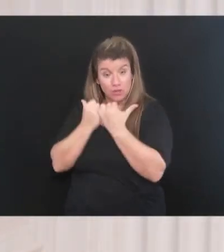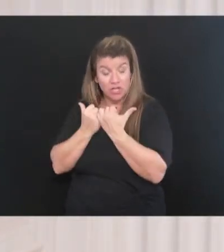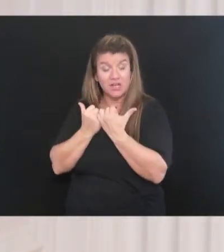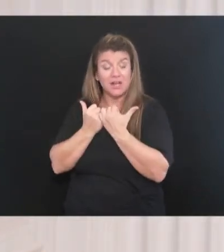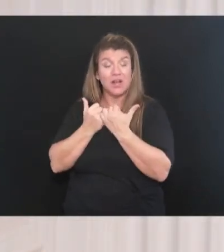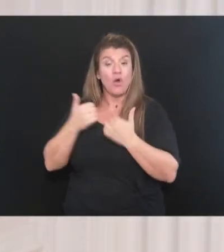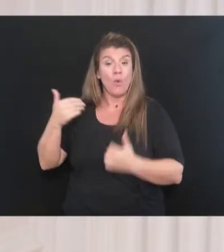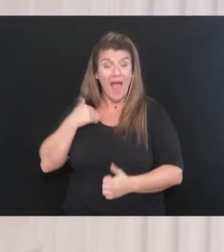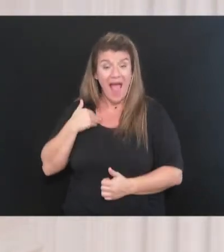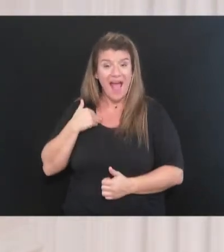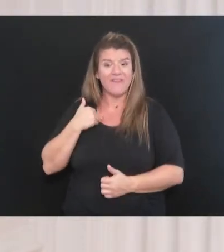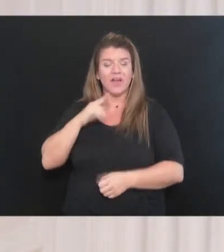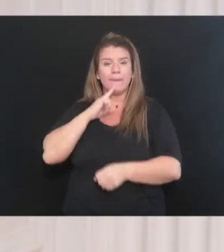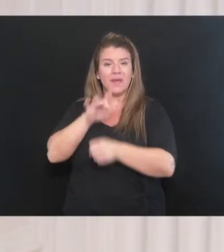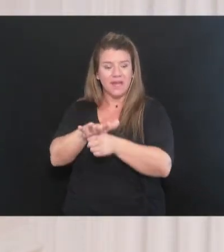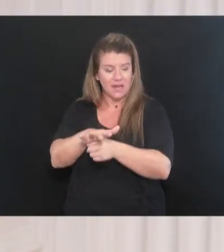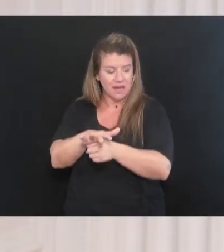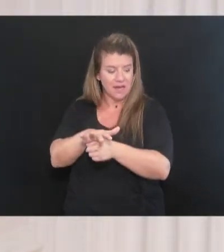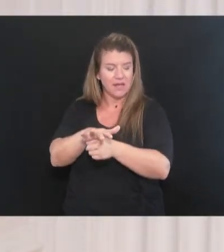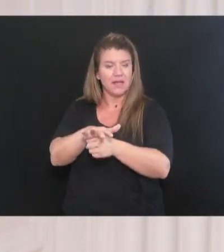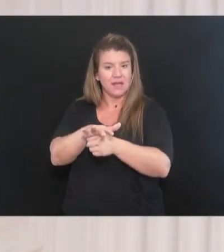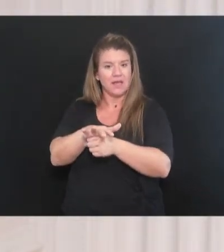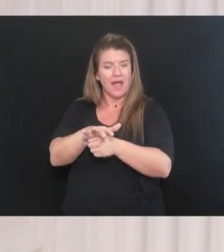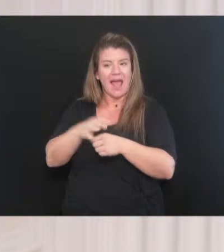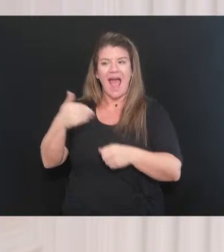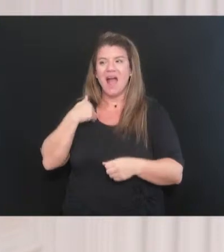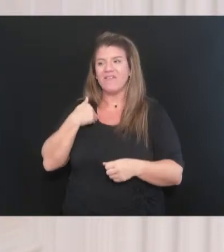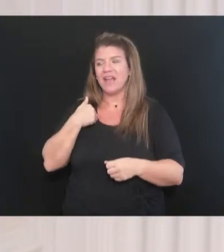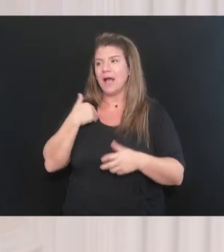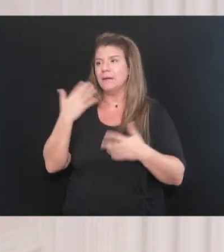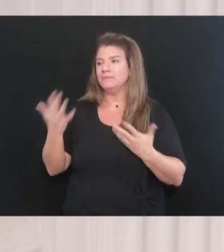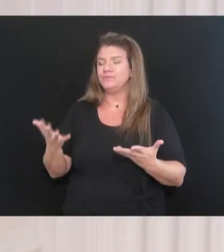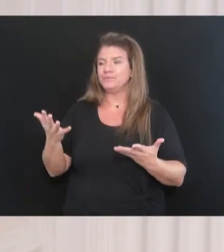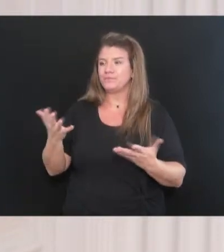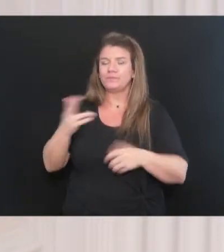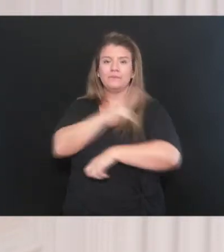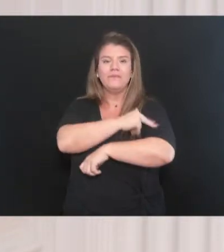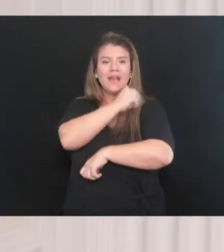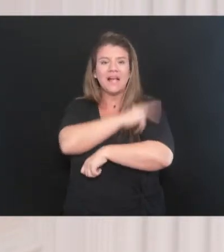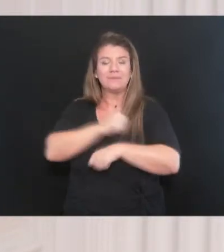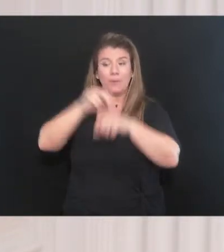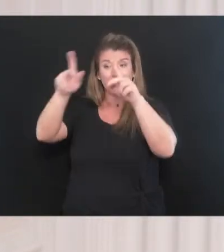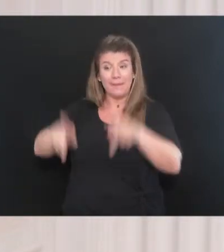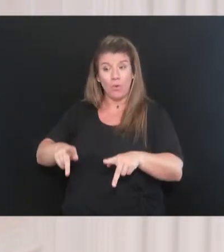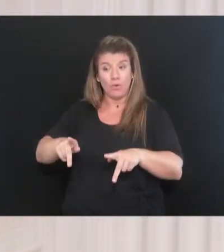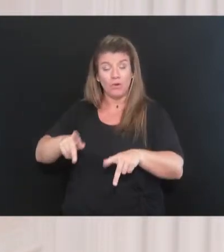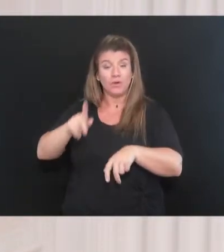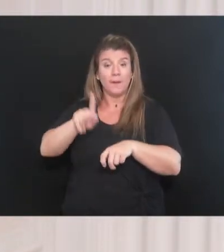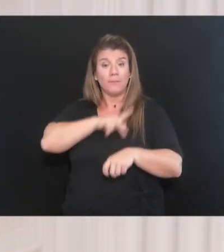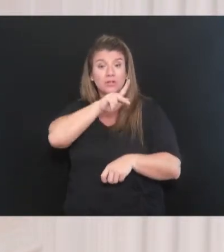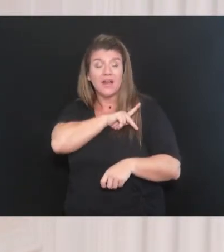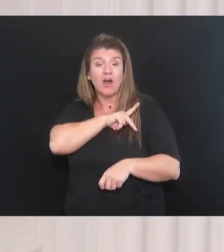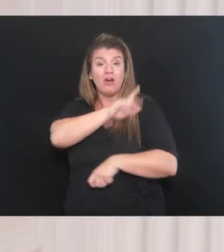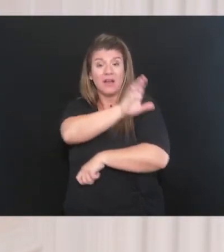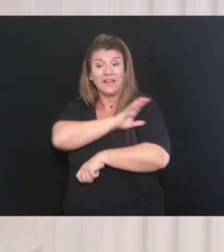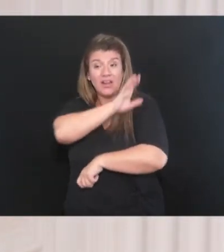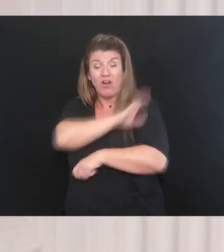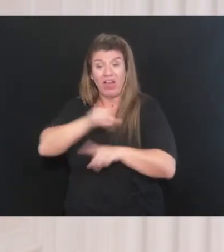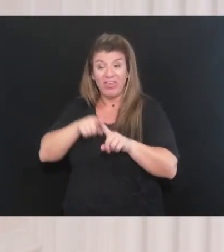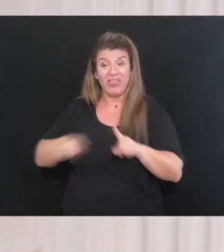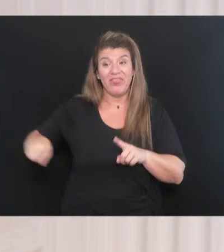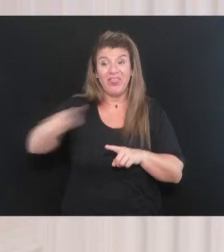has committed to having hospital personnel and clinical personnel be